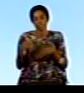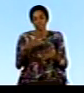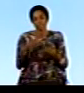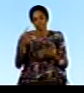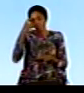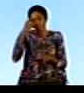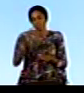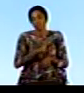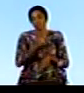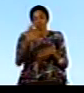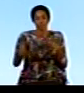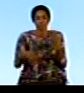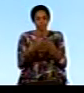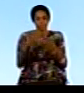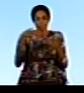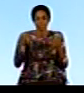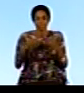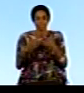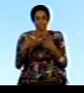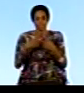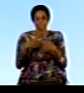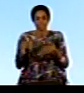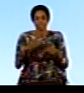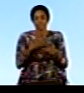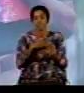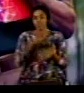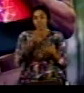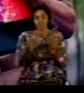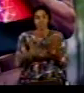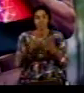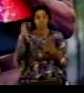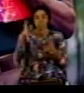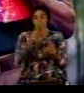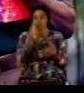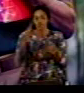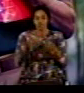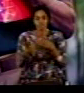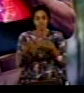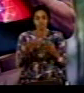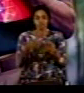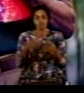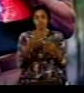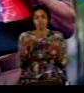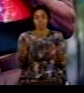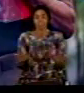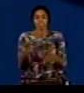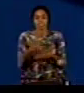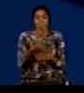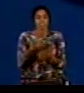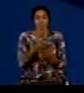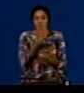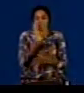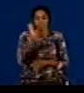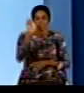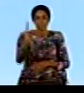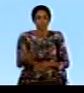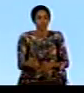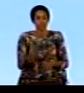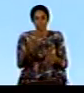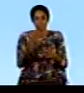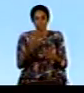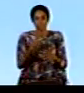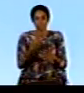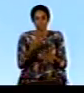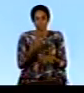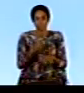all he's done and all he's going to do. And tonight It will be your turn very soon. Let's take you to